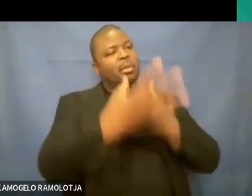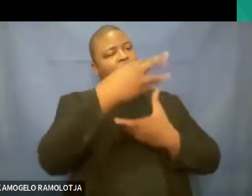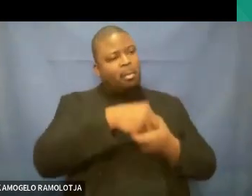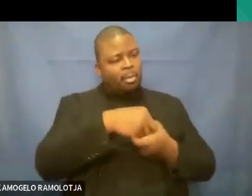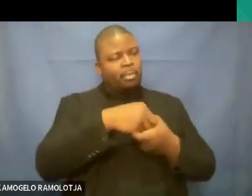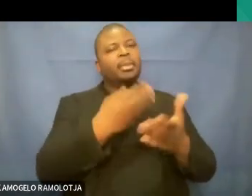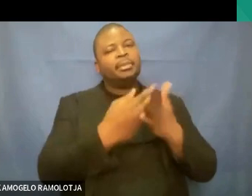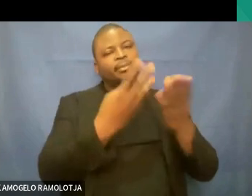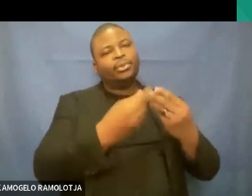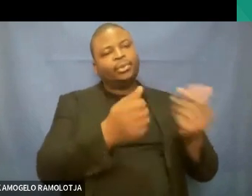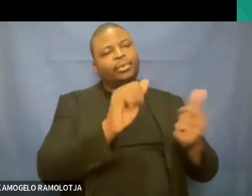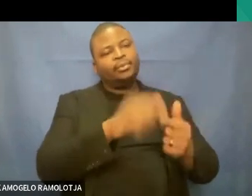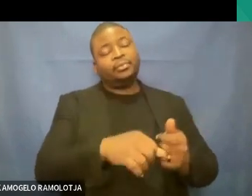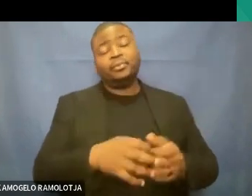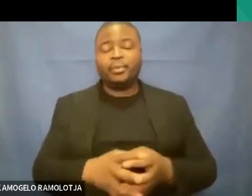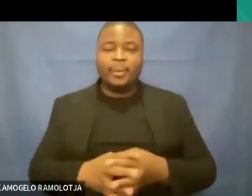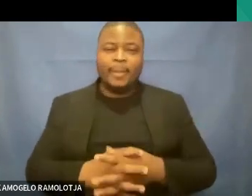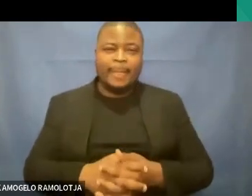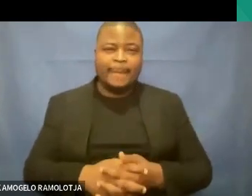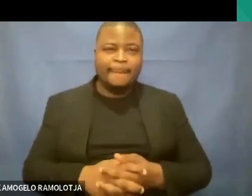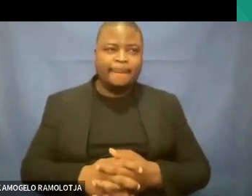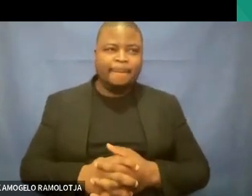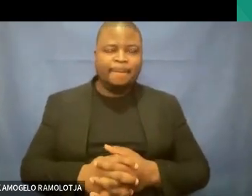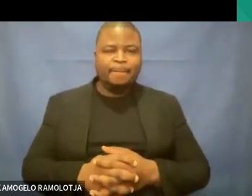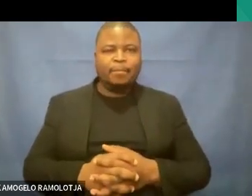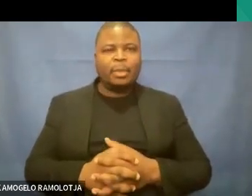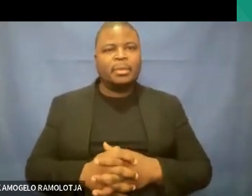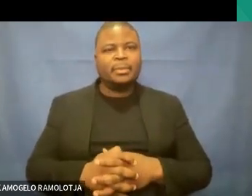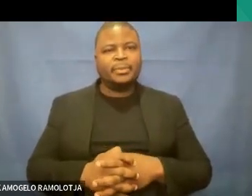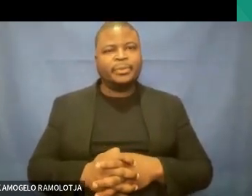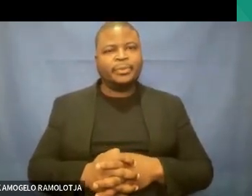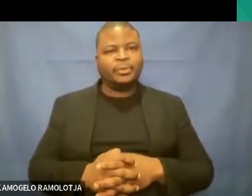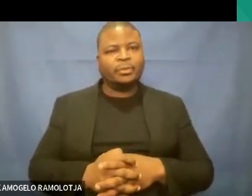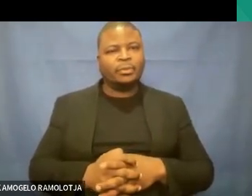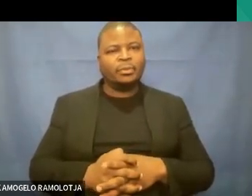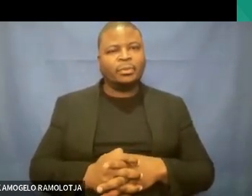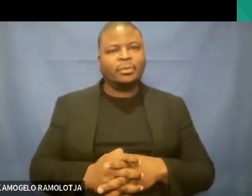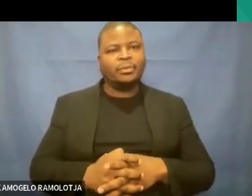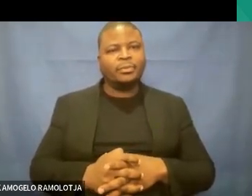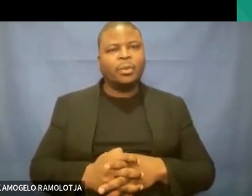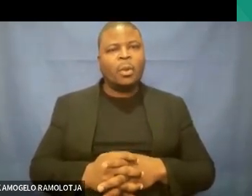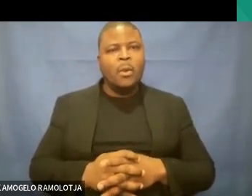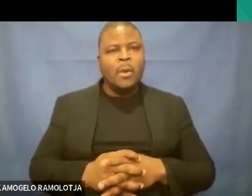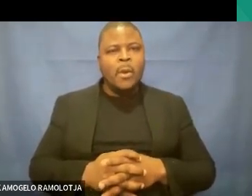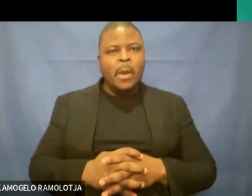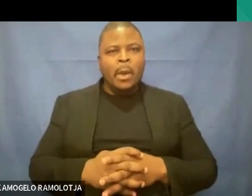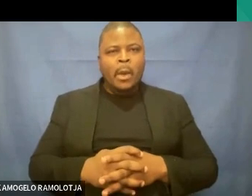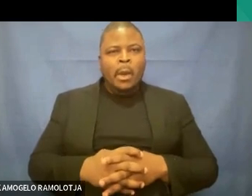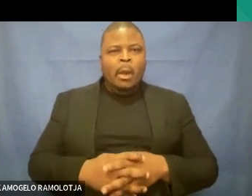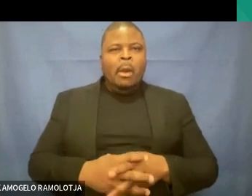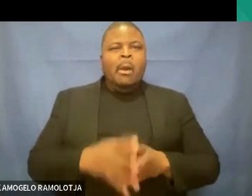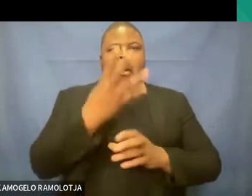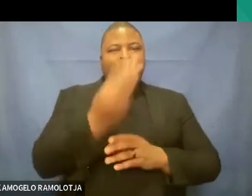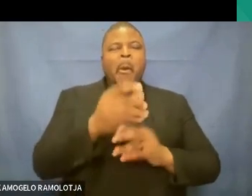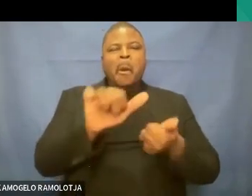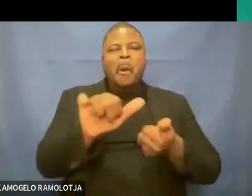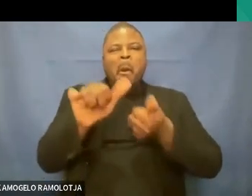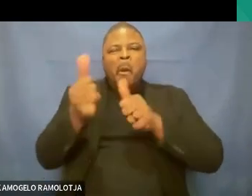They also other people that are also saying that we need to have meaningful participation